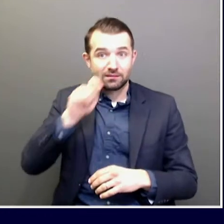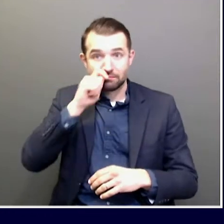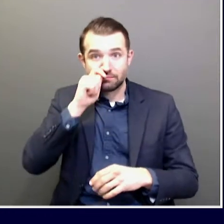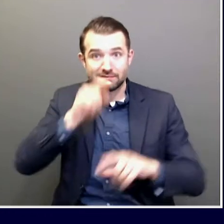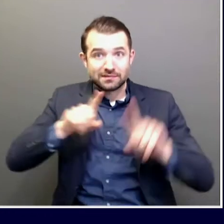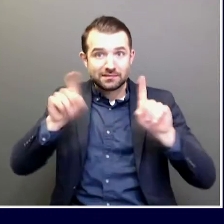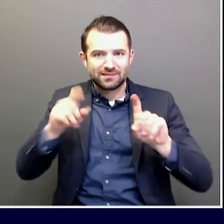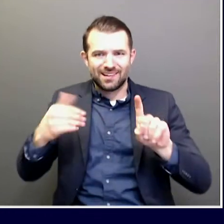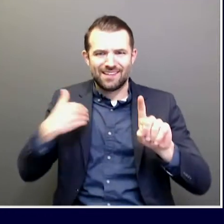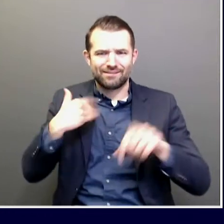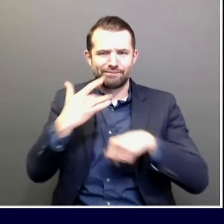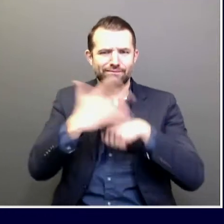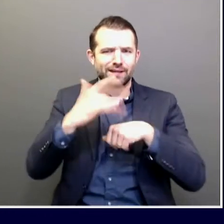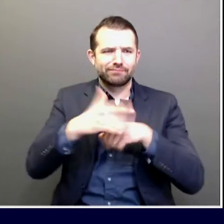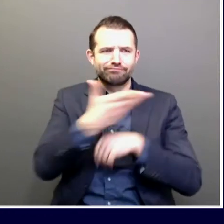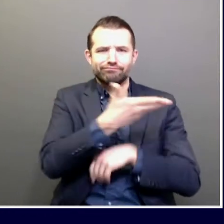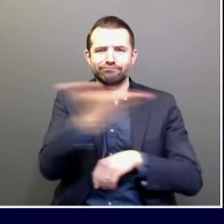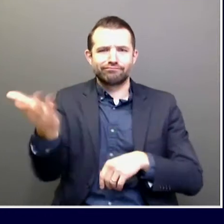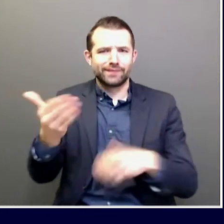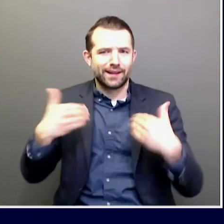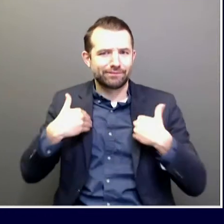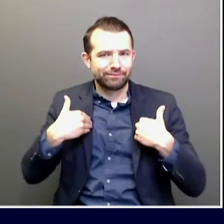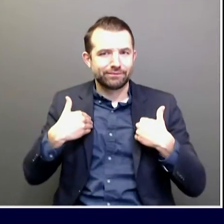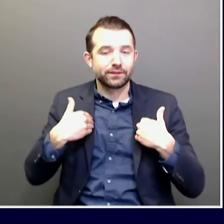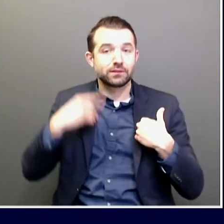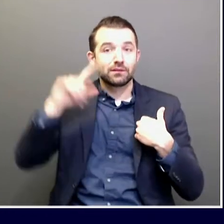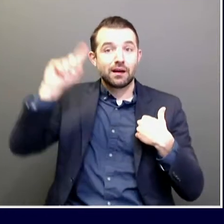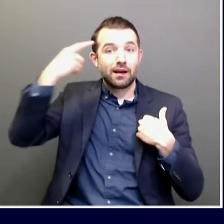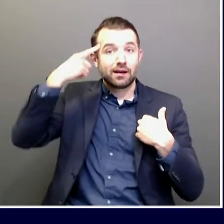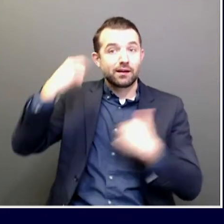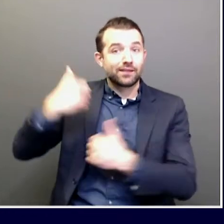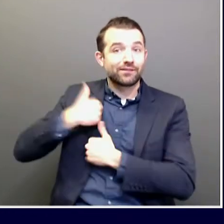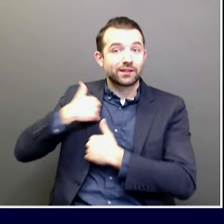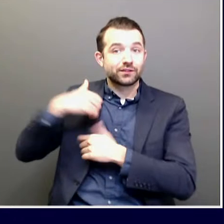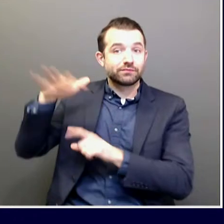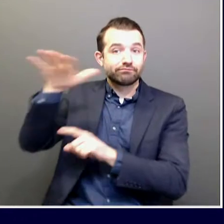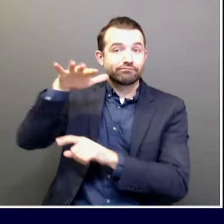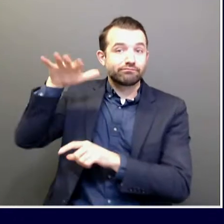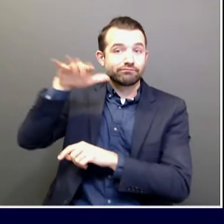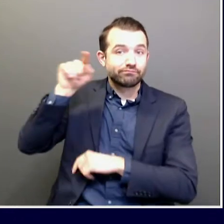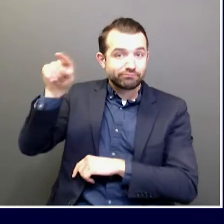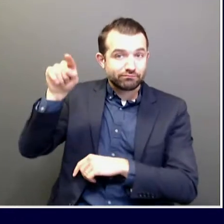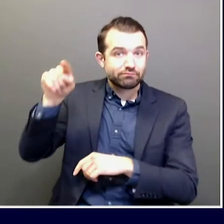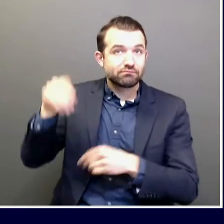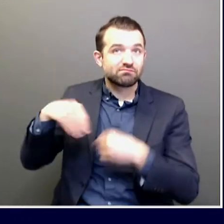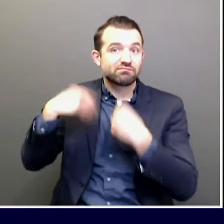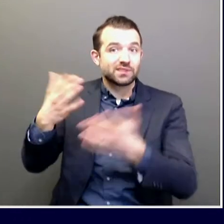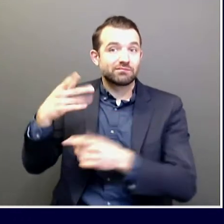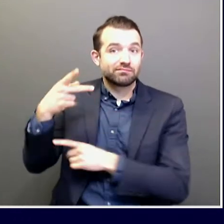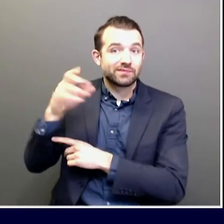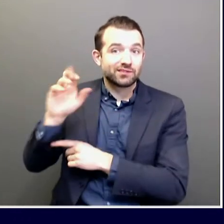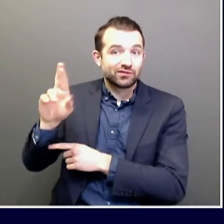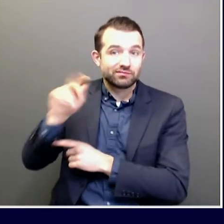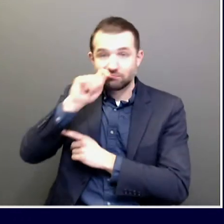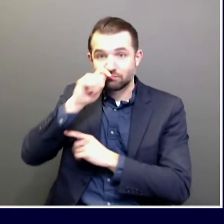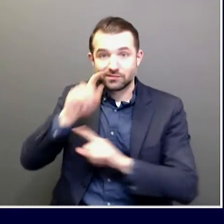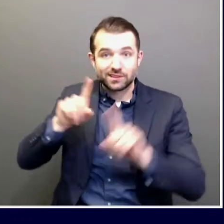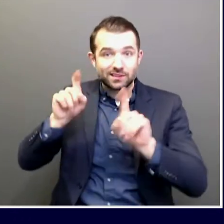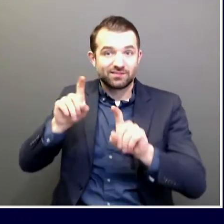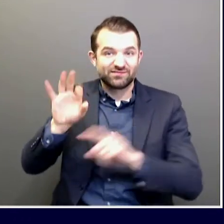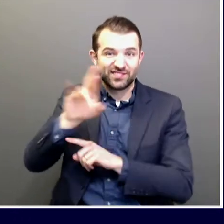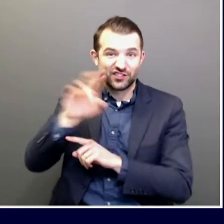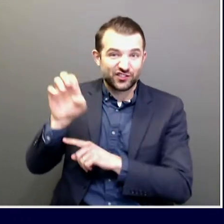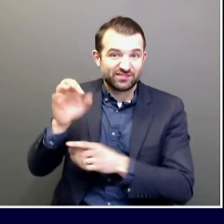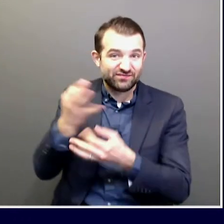other community testing sites available. For example, in Windham, in Biddeford, in Auburn, and in Bangor, just to name a